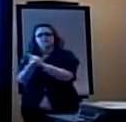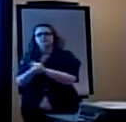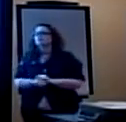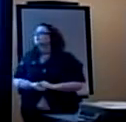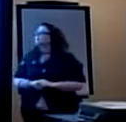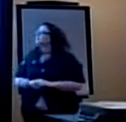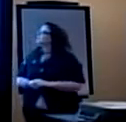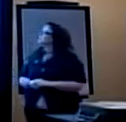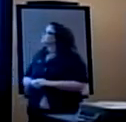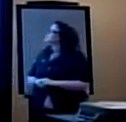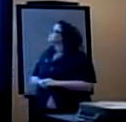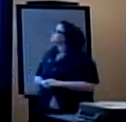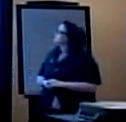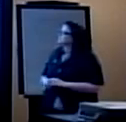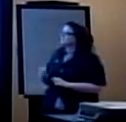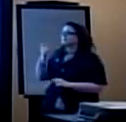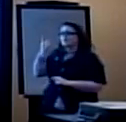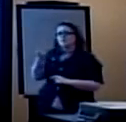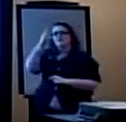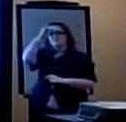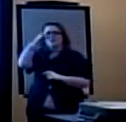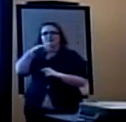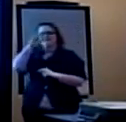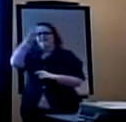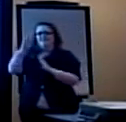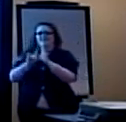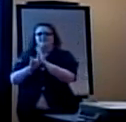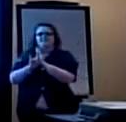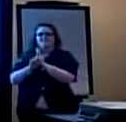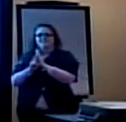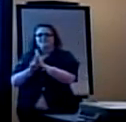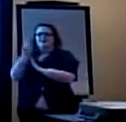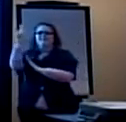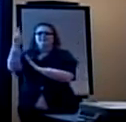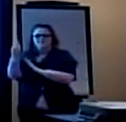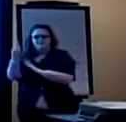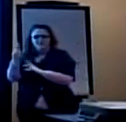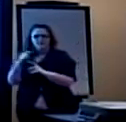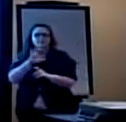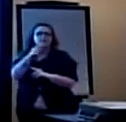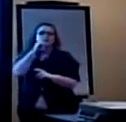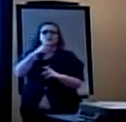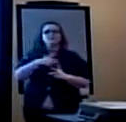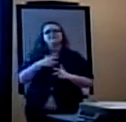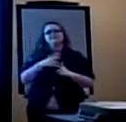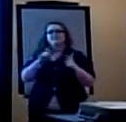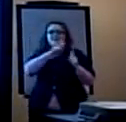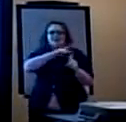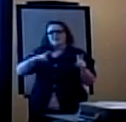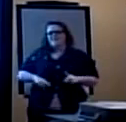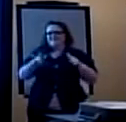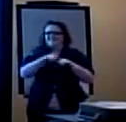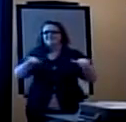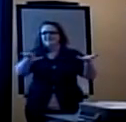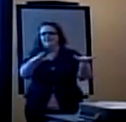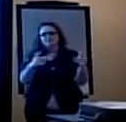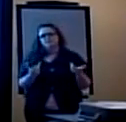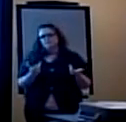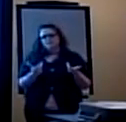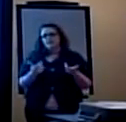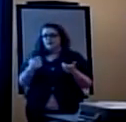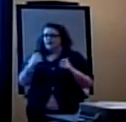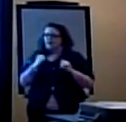the spaceship that one boy came up with. And the other girl said that she wanted to have a whole princess land. I